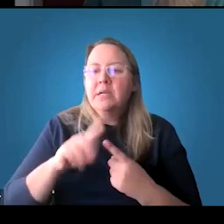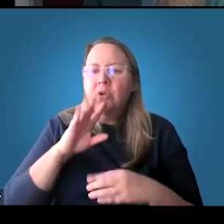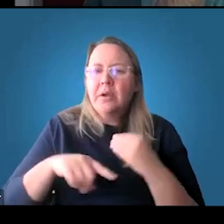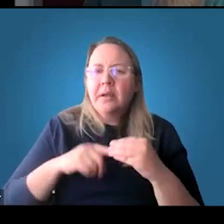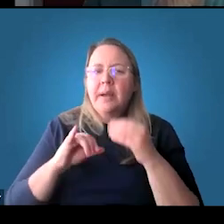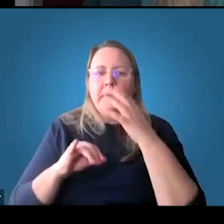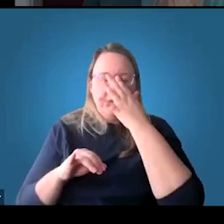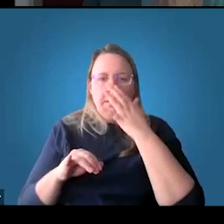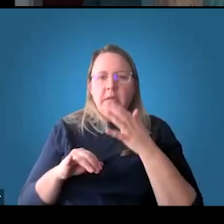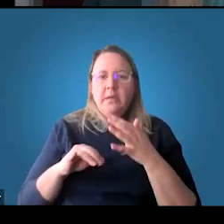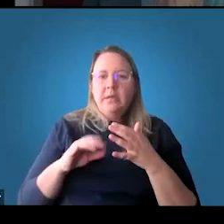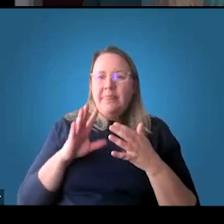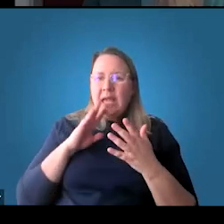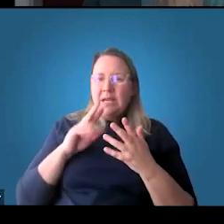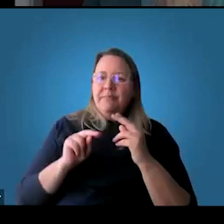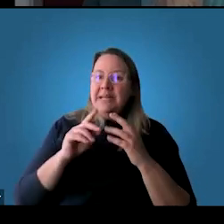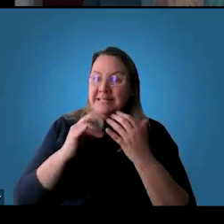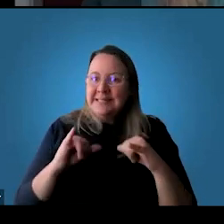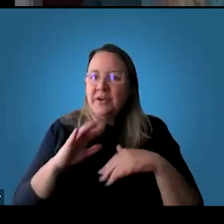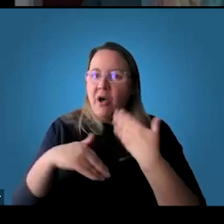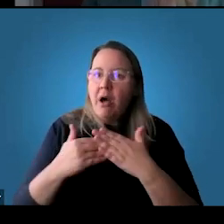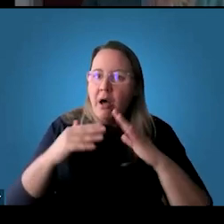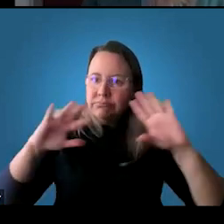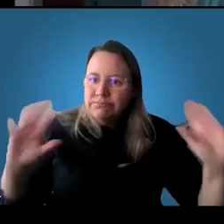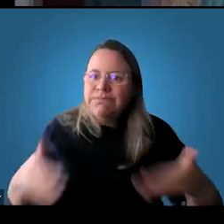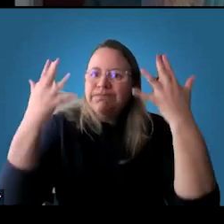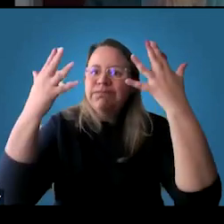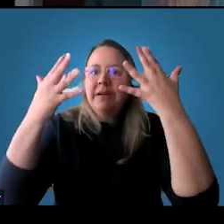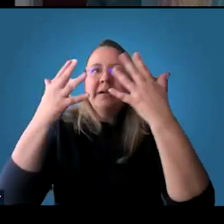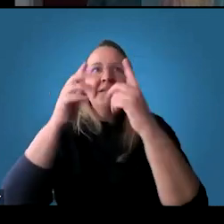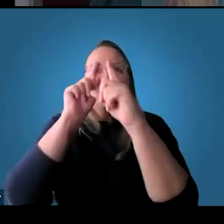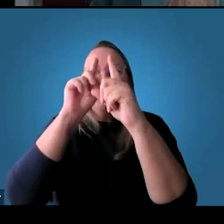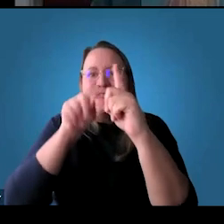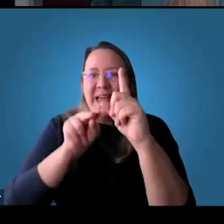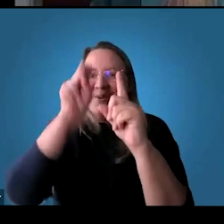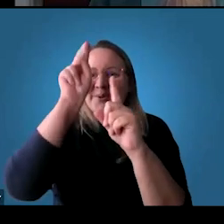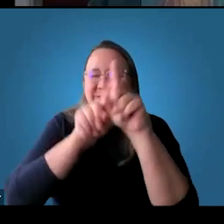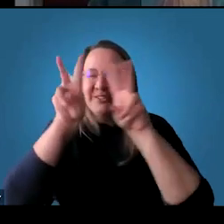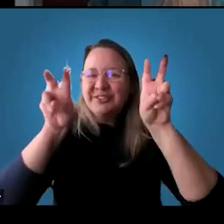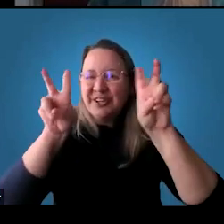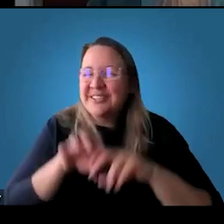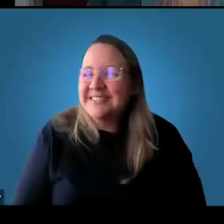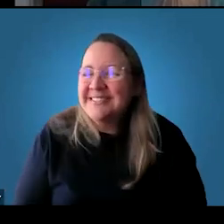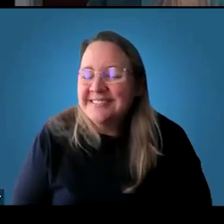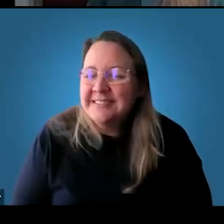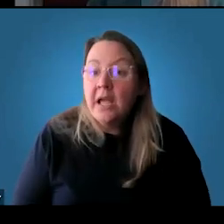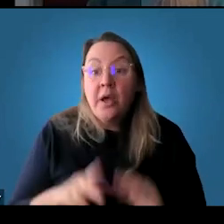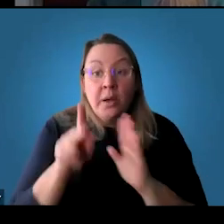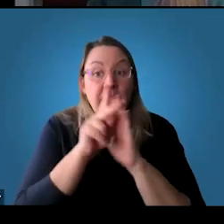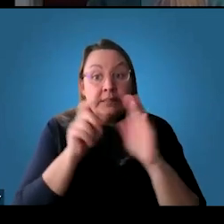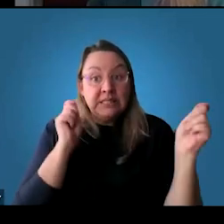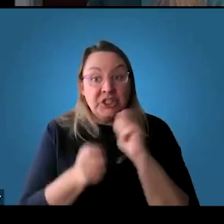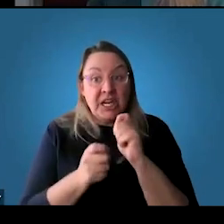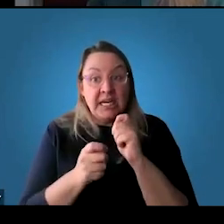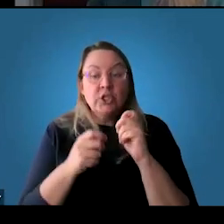ones towards that North Star. And once they achieved that policy change, they moved into a new